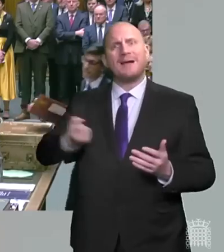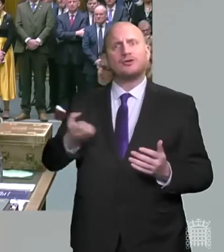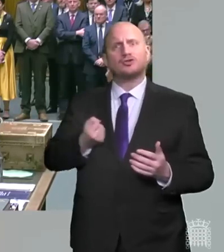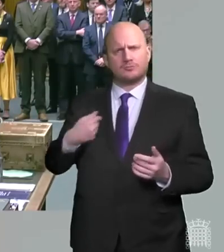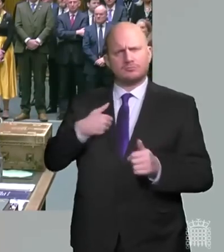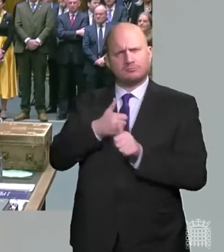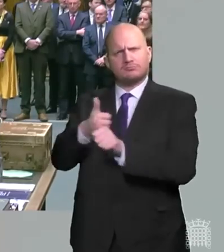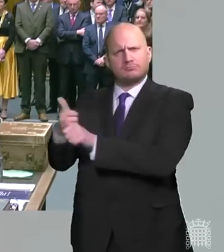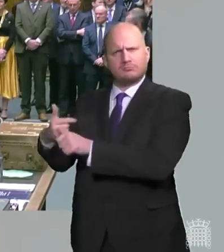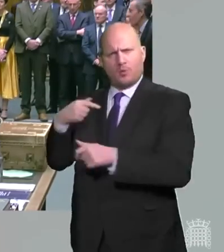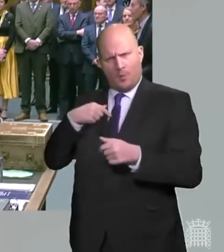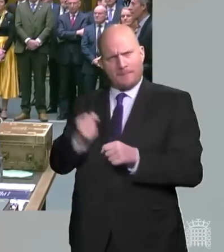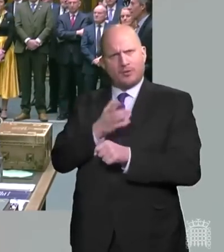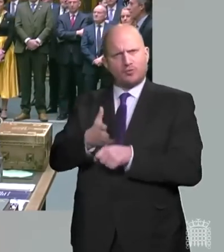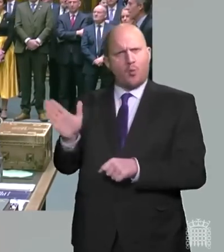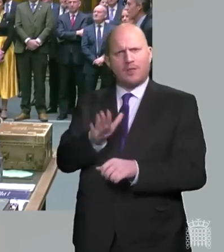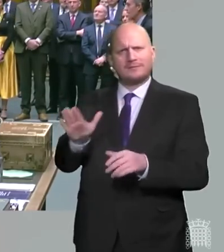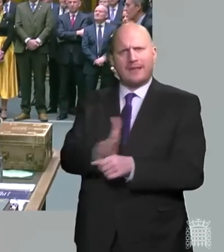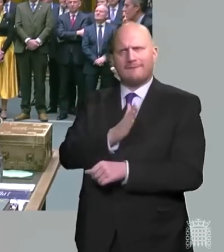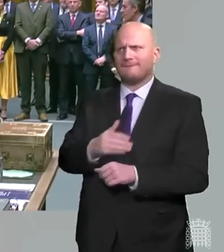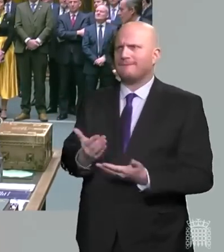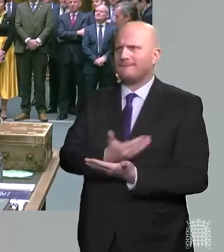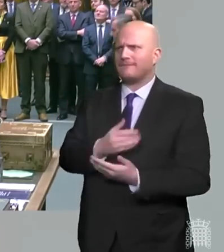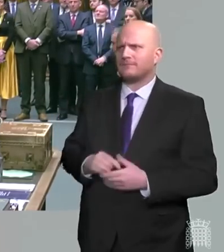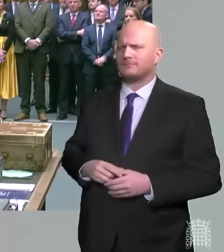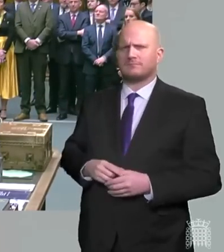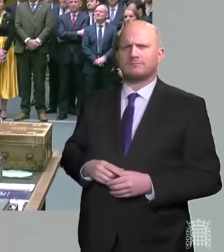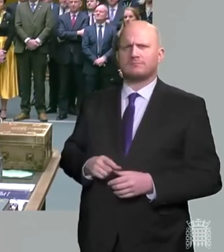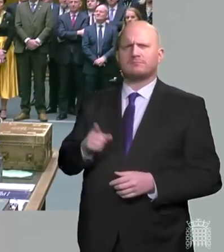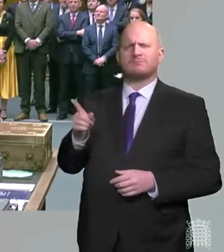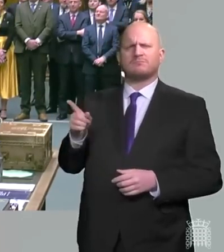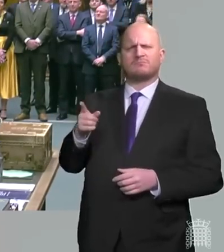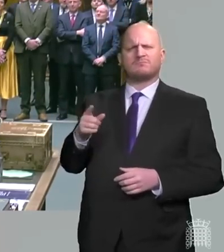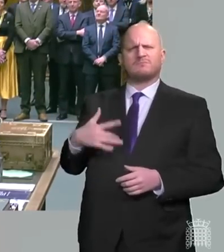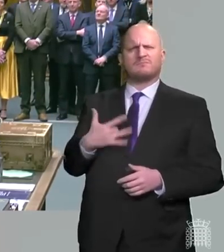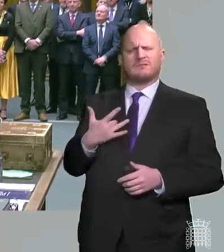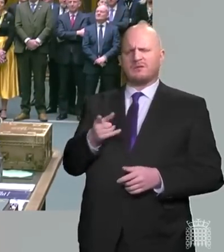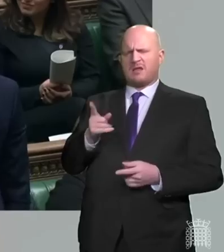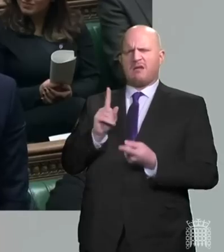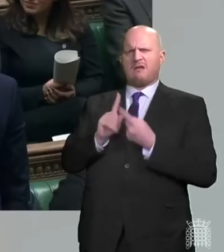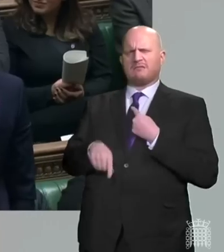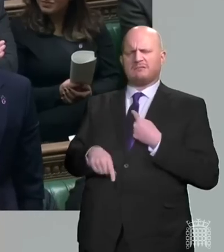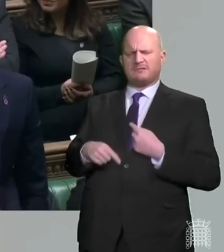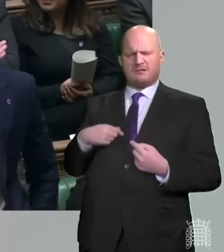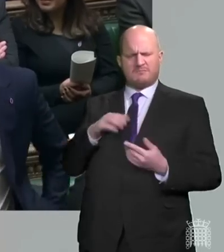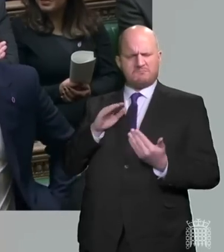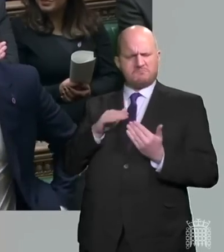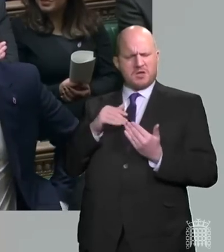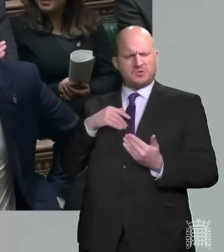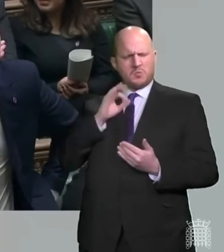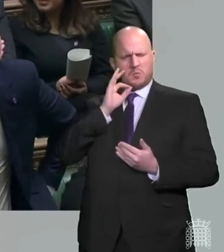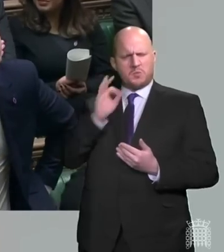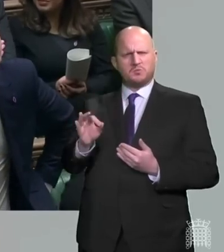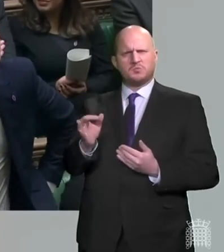country. I'm not sure what question the Prime Minister thought I asked, but that certainly was not